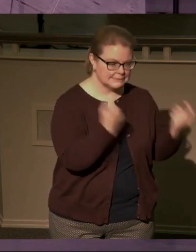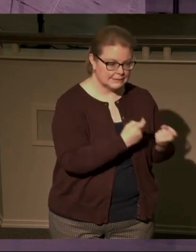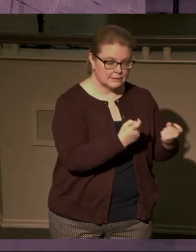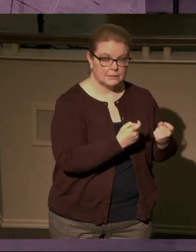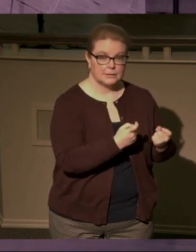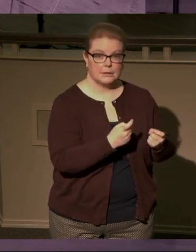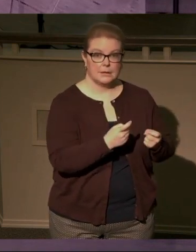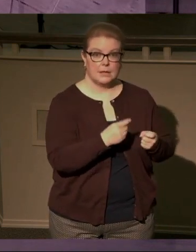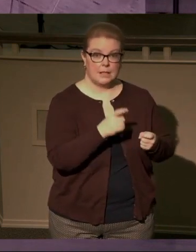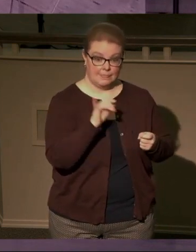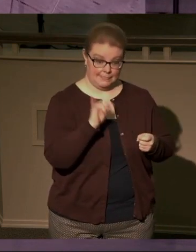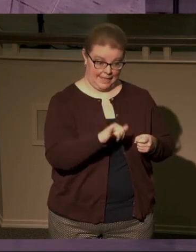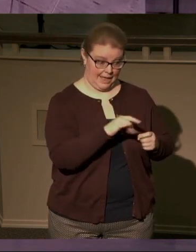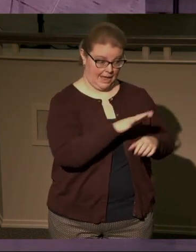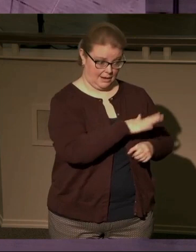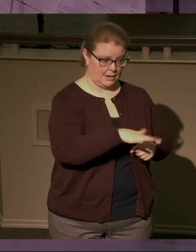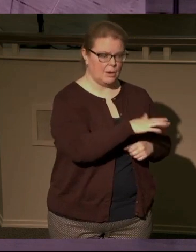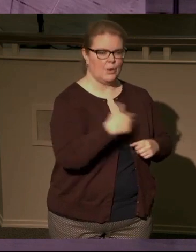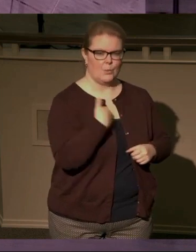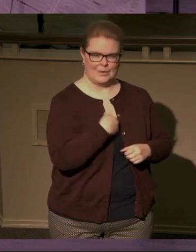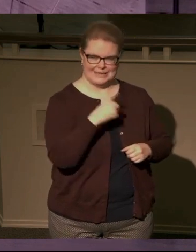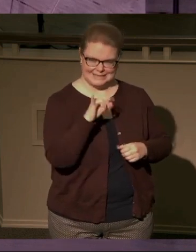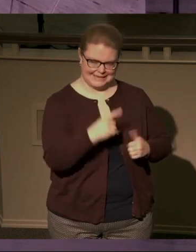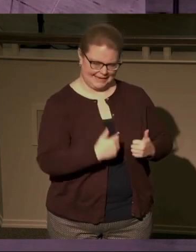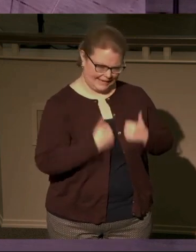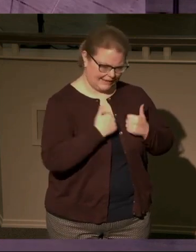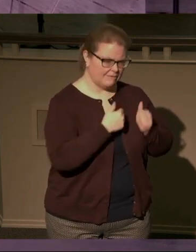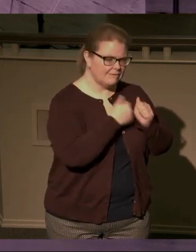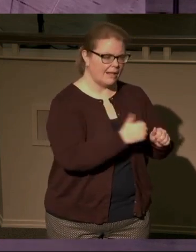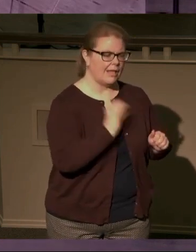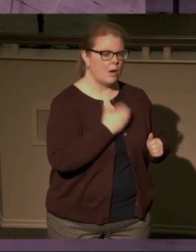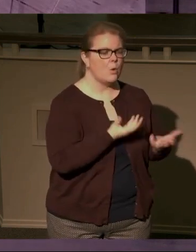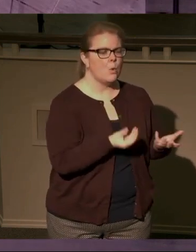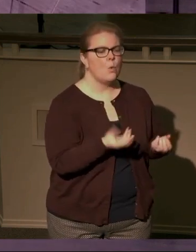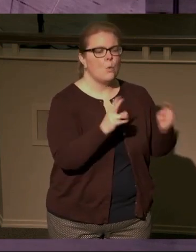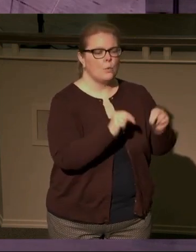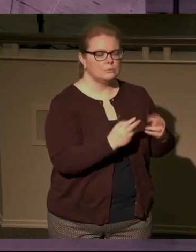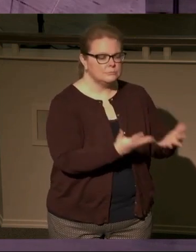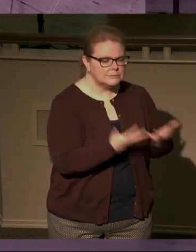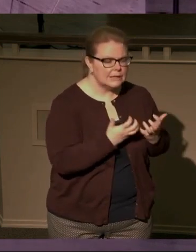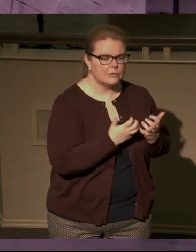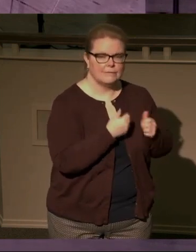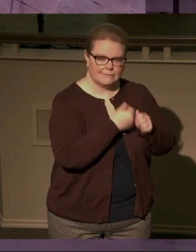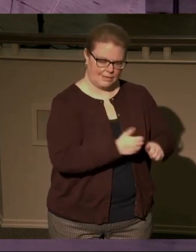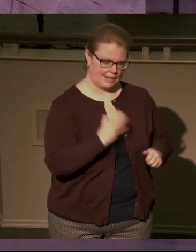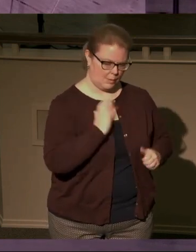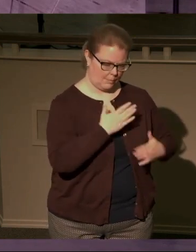all once lived in the passions of our flesh, carrying out the desires of the body